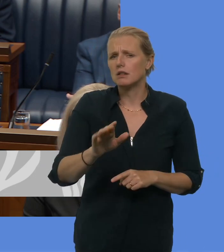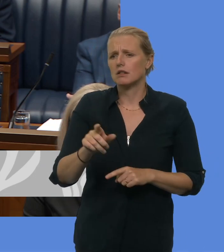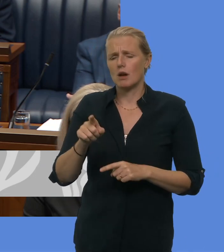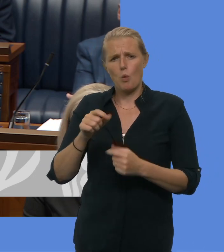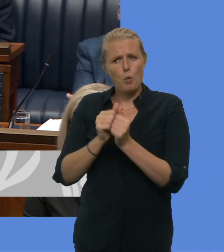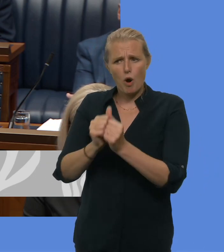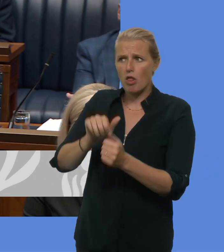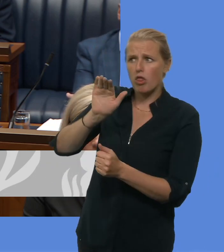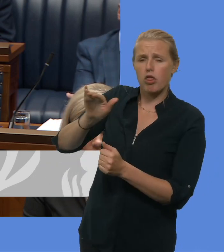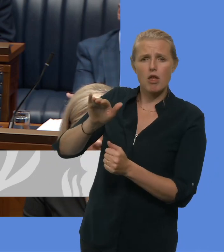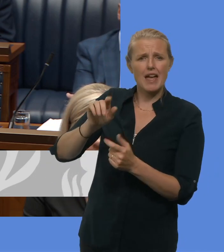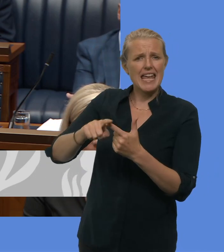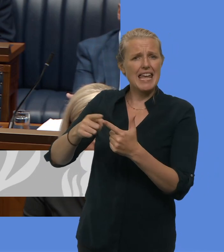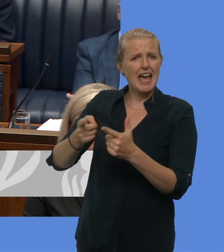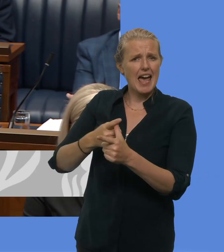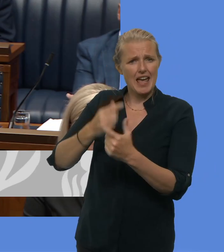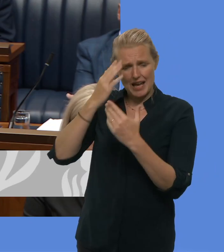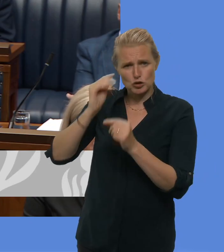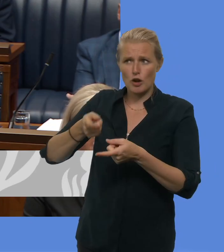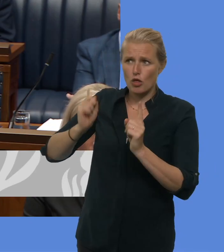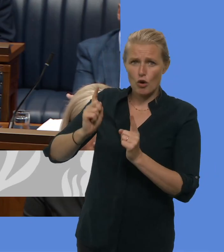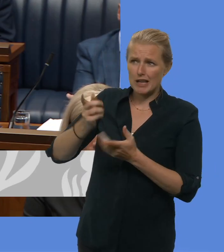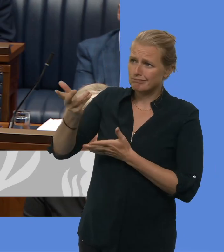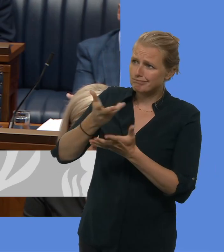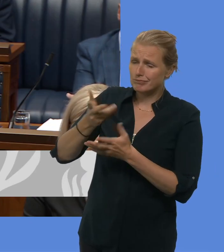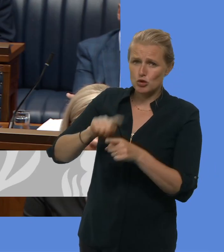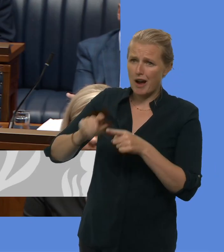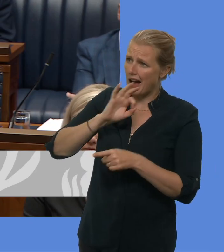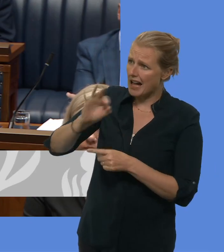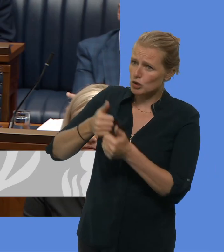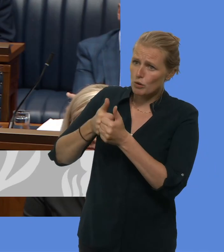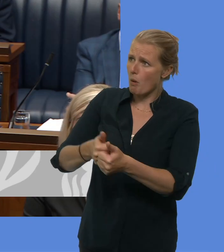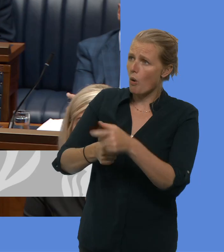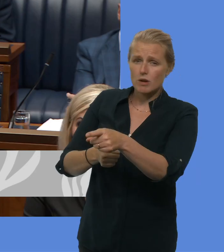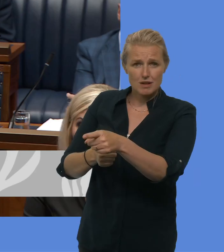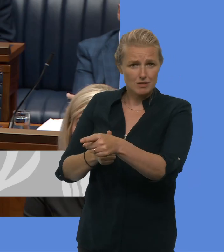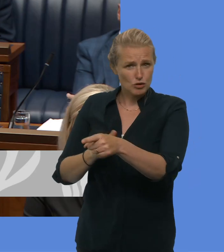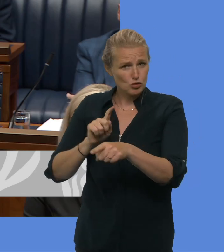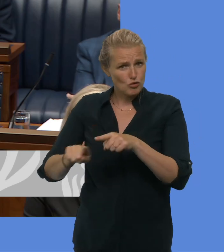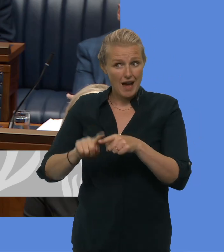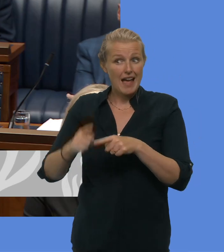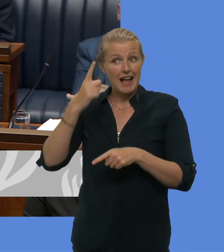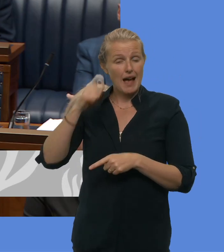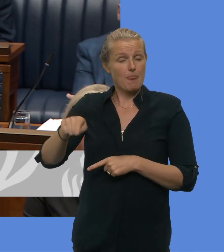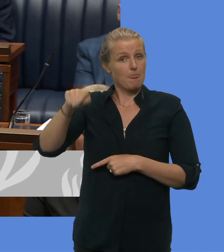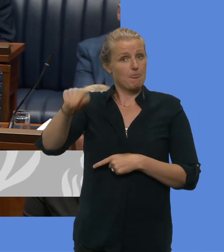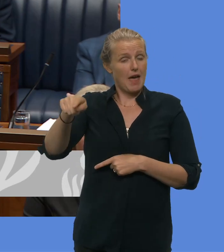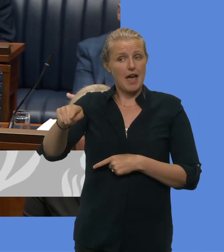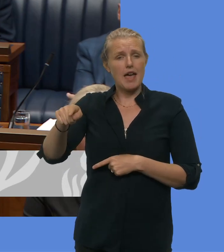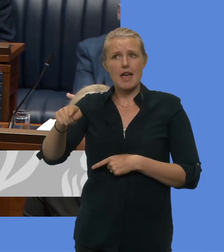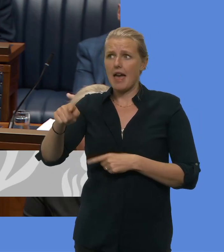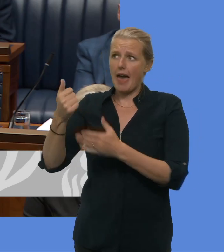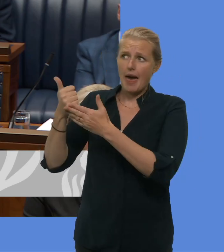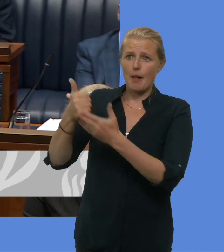Education Authority. Seek to get support from them if that is an opportunity where they can intervene,